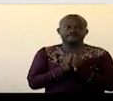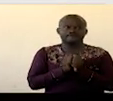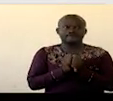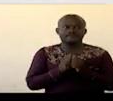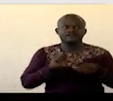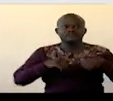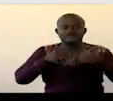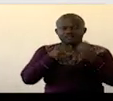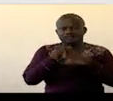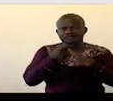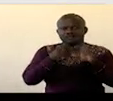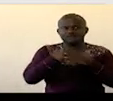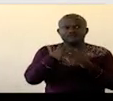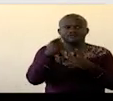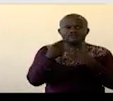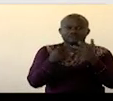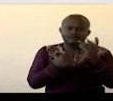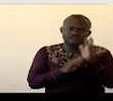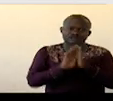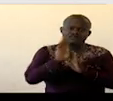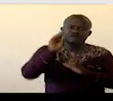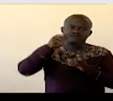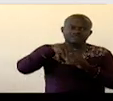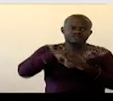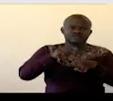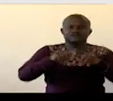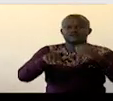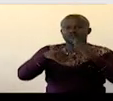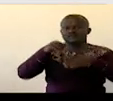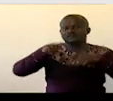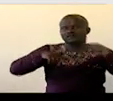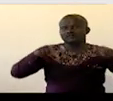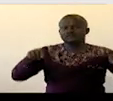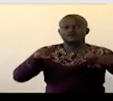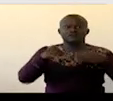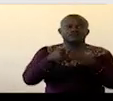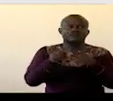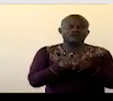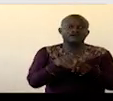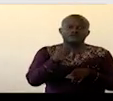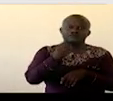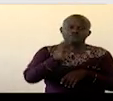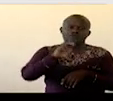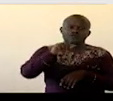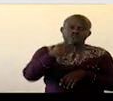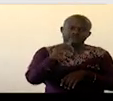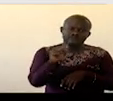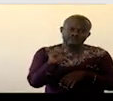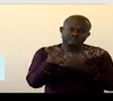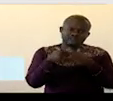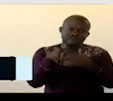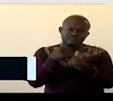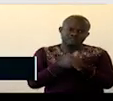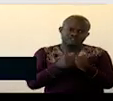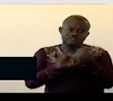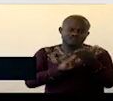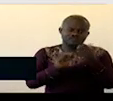derived from substances developed into valuable drugs like morphine, which is used